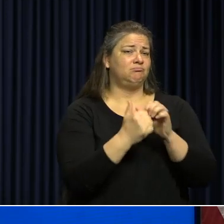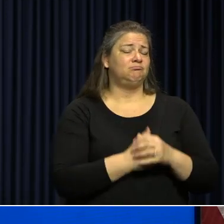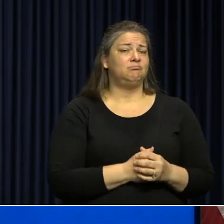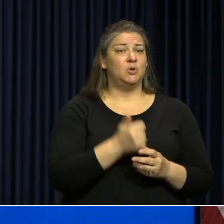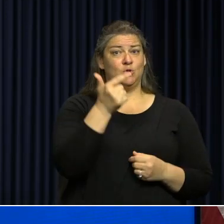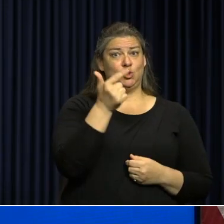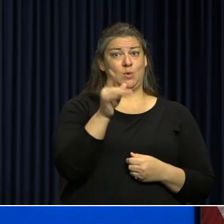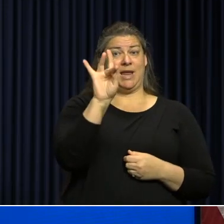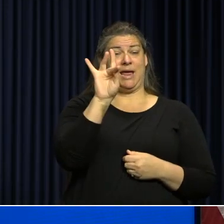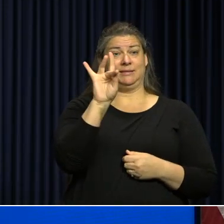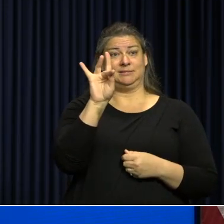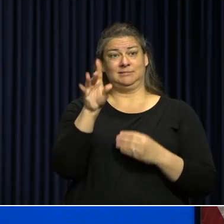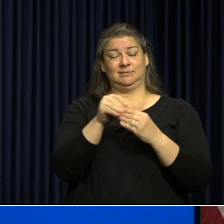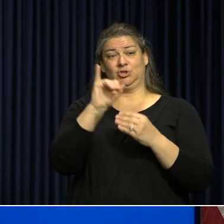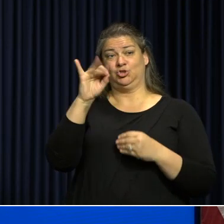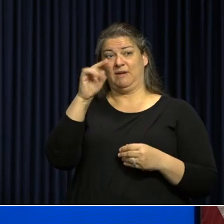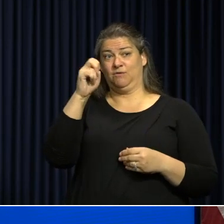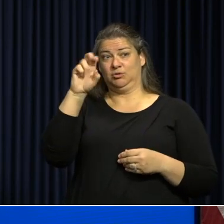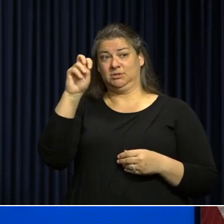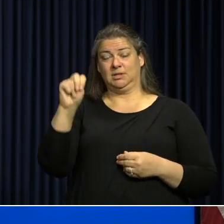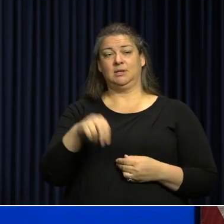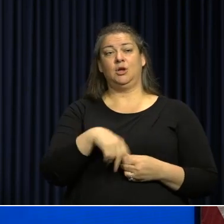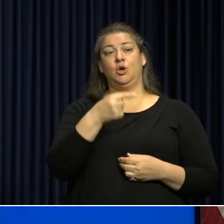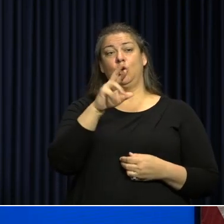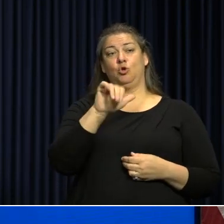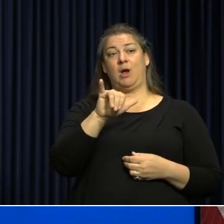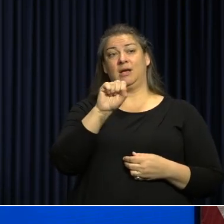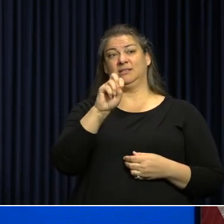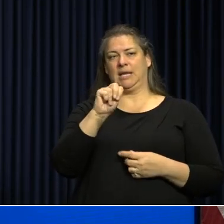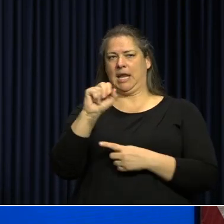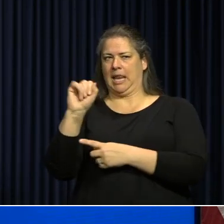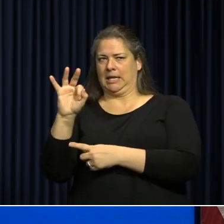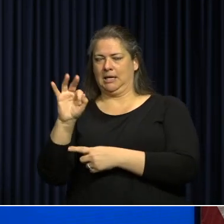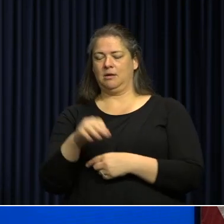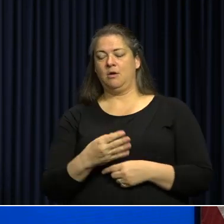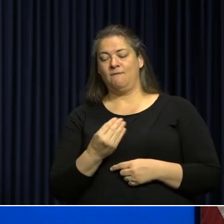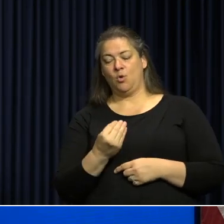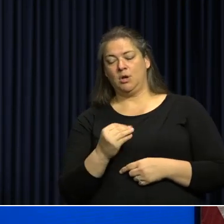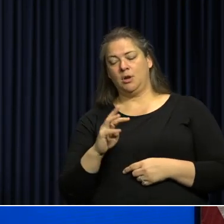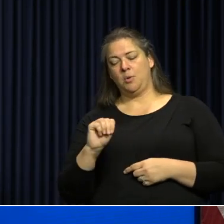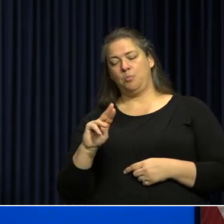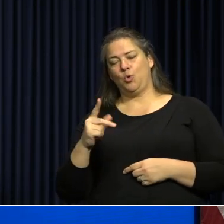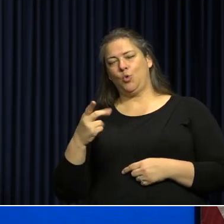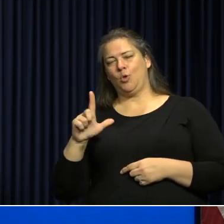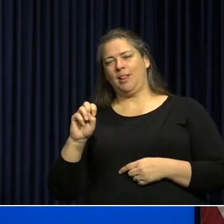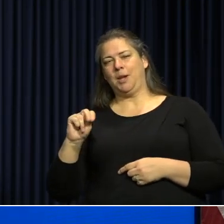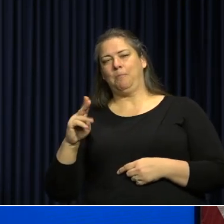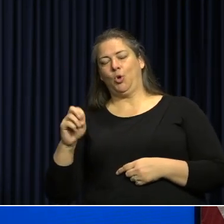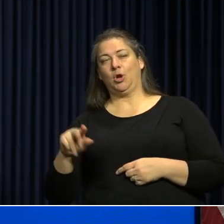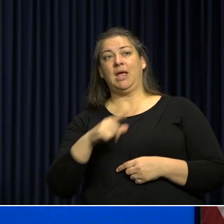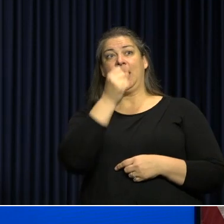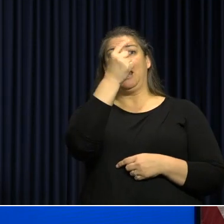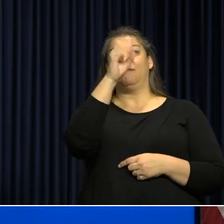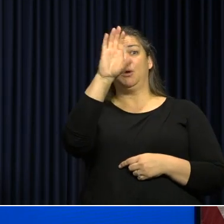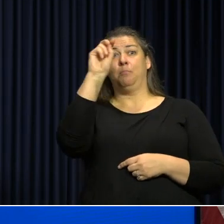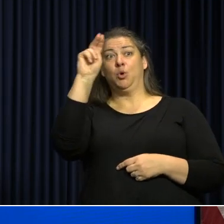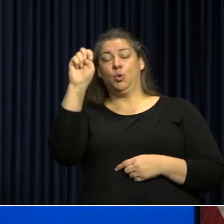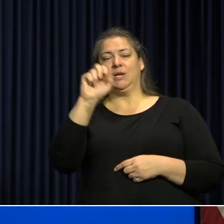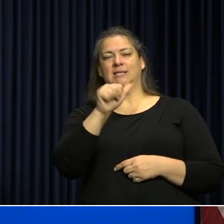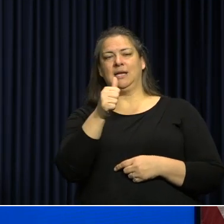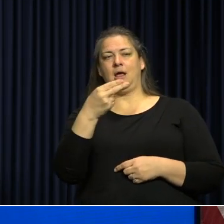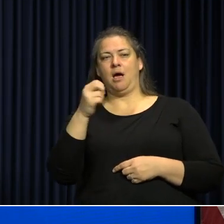28 additional in Jefferson, 19 in Grayson County, 14 in Muhlenberg, 11 in Boone, 10